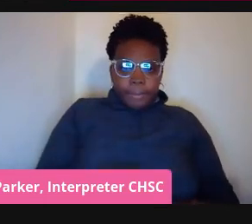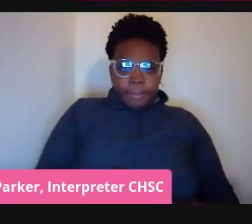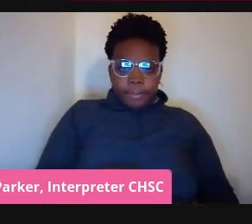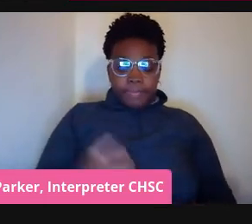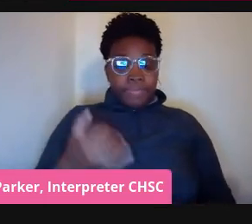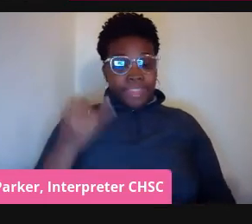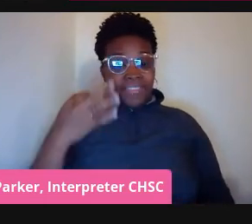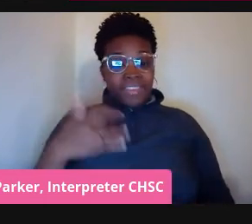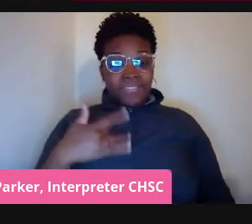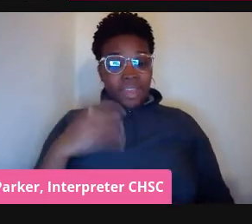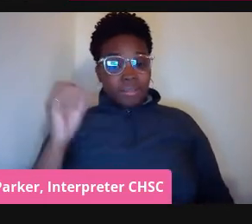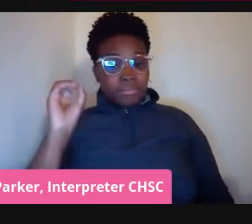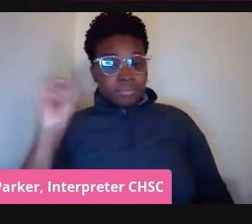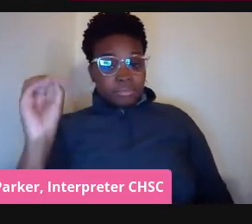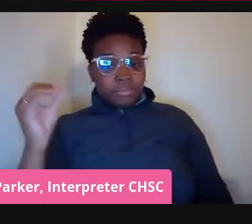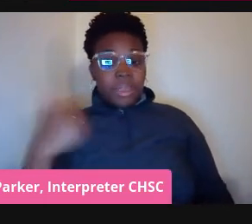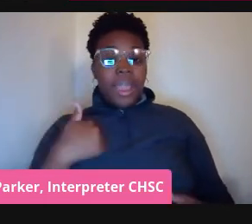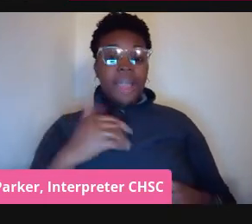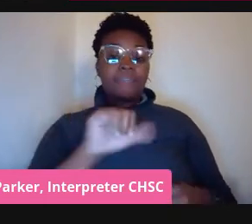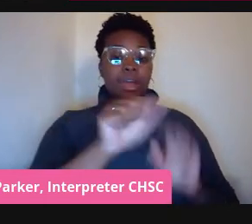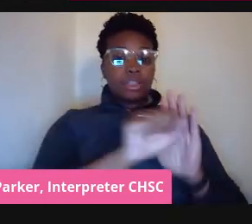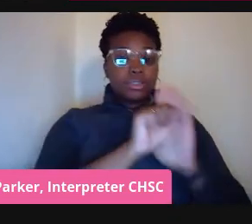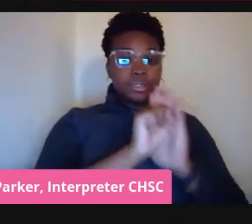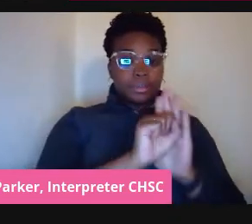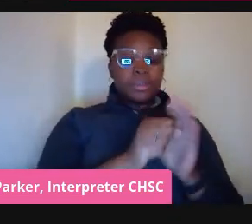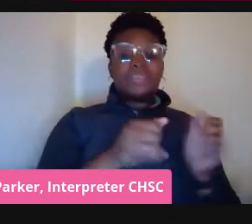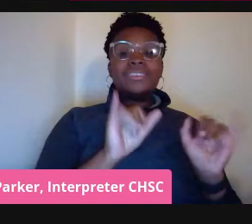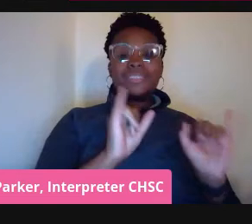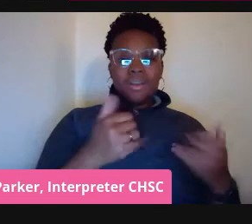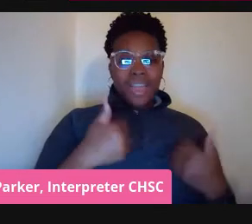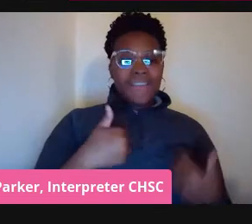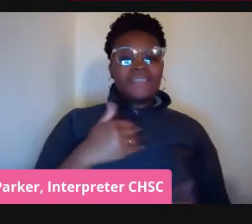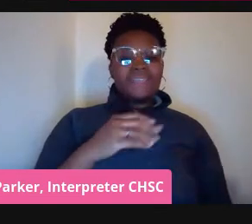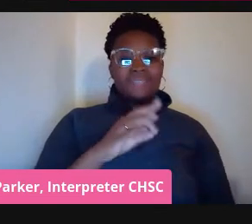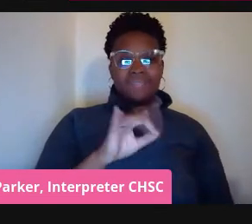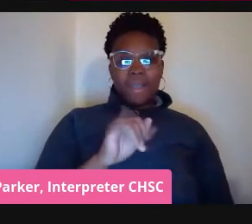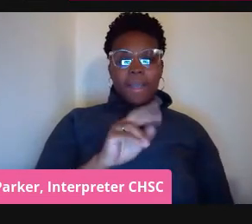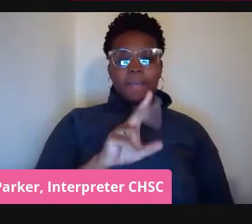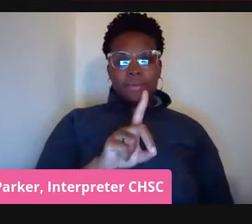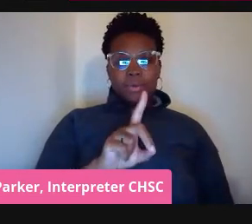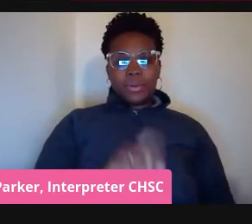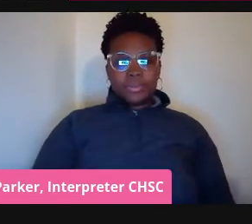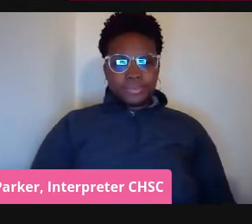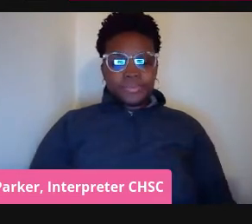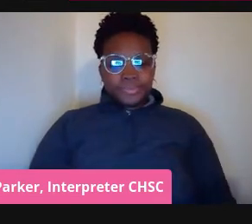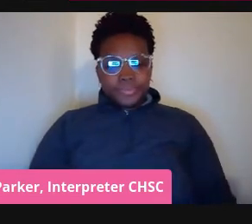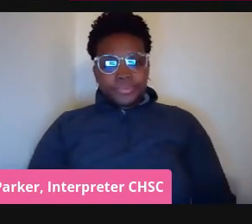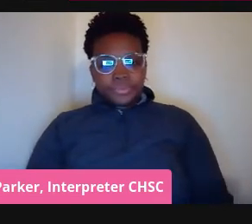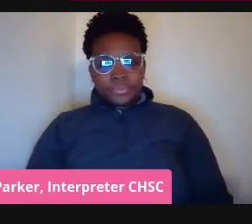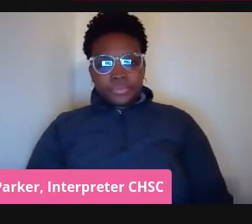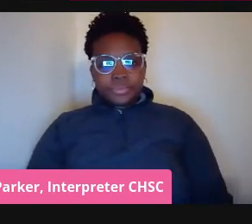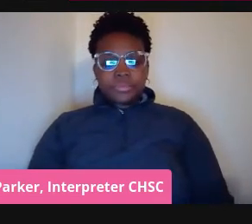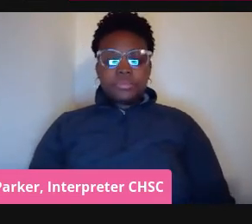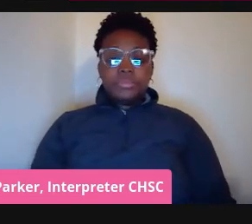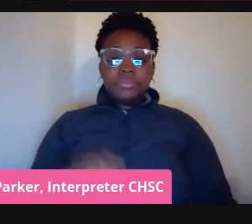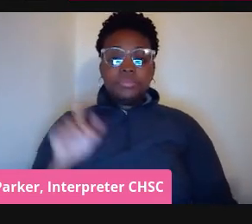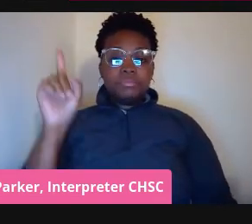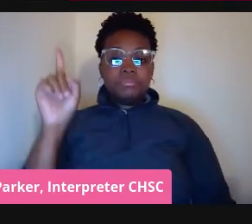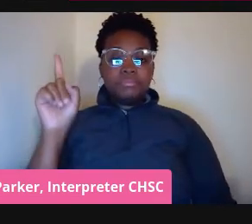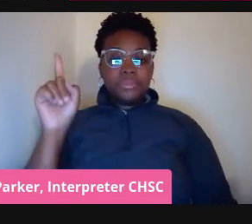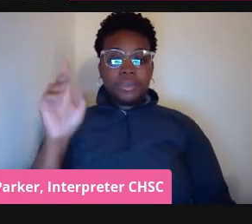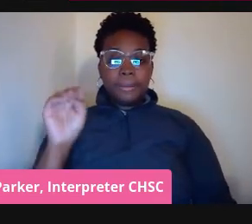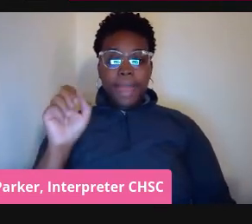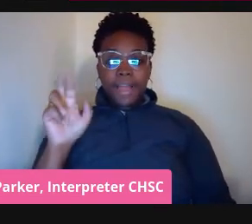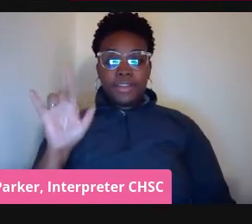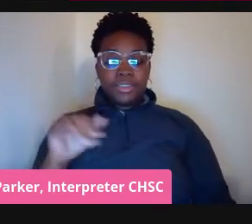have other fibroid symptoms, you could still have fibroids. Hmm. And sorry, just a couple of